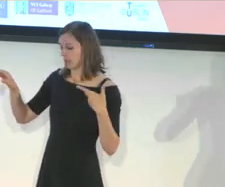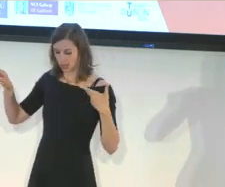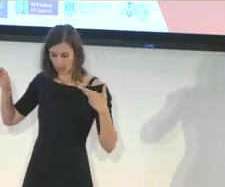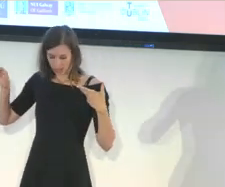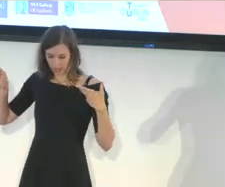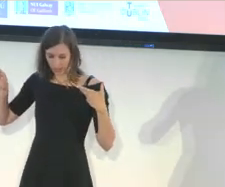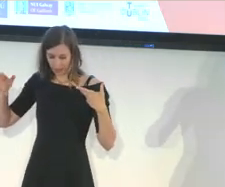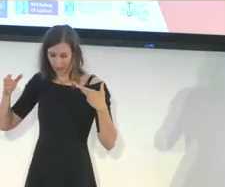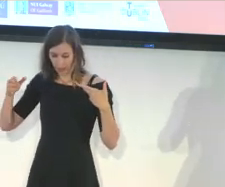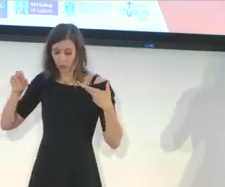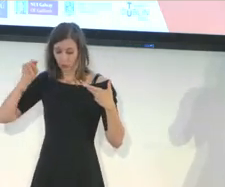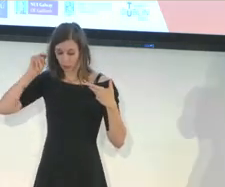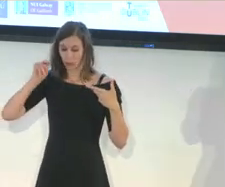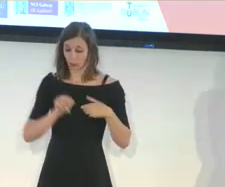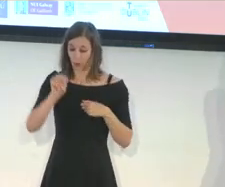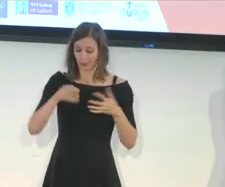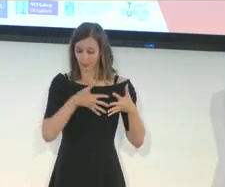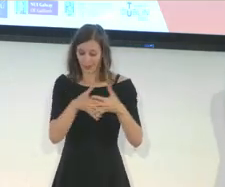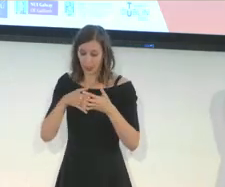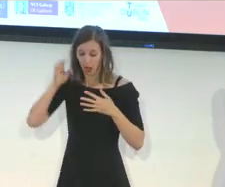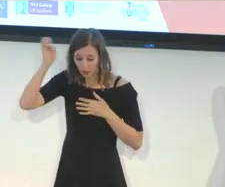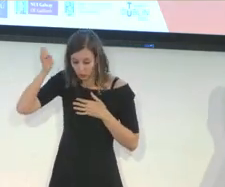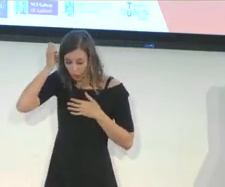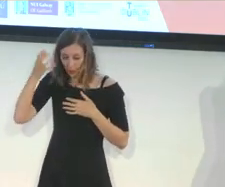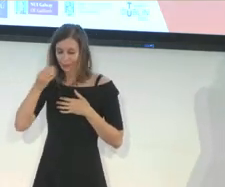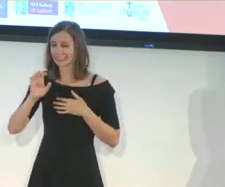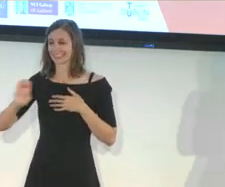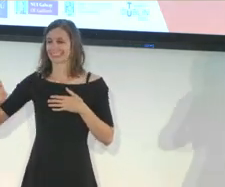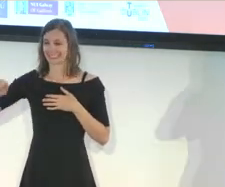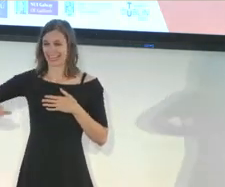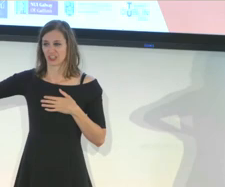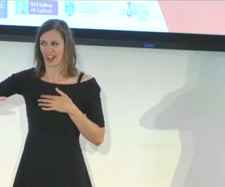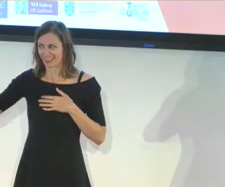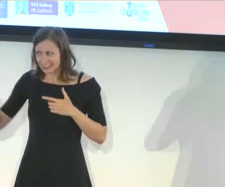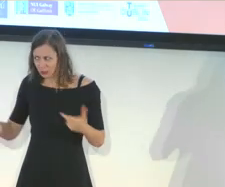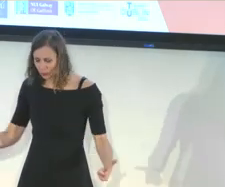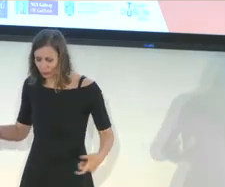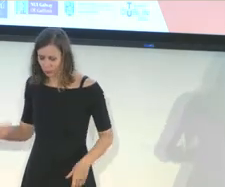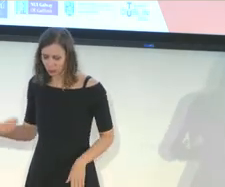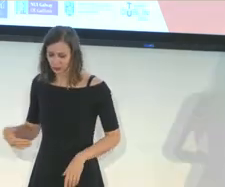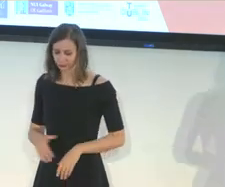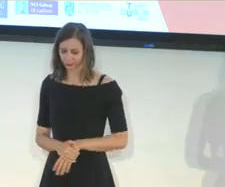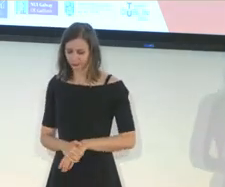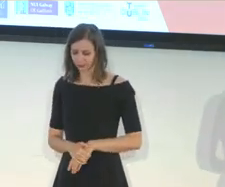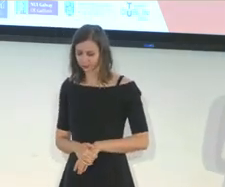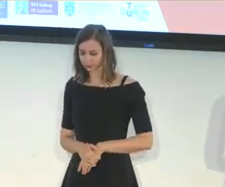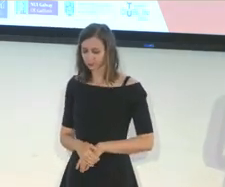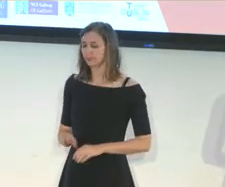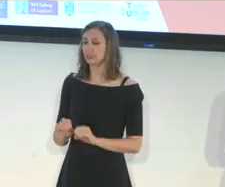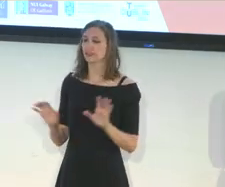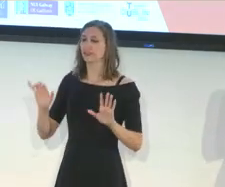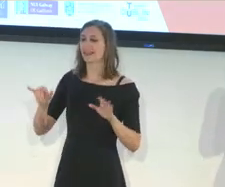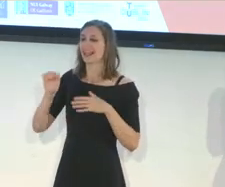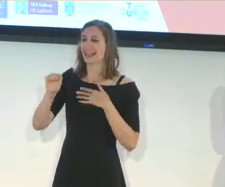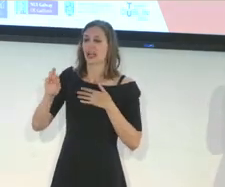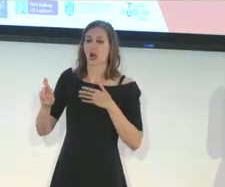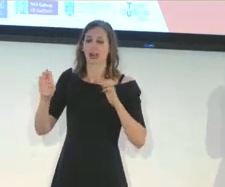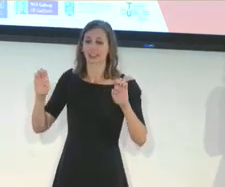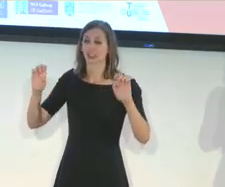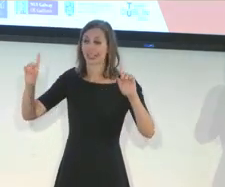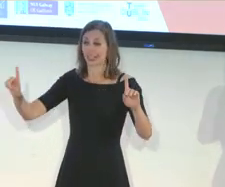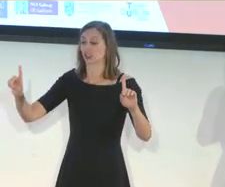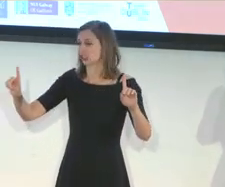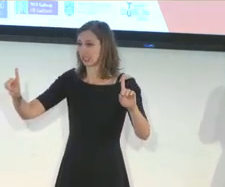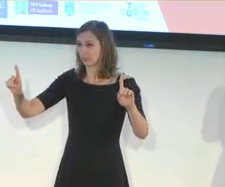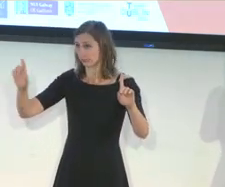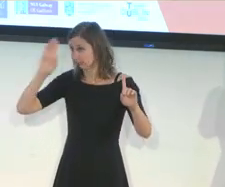North America, which is huge. So from market research data, it is clear that AR education industry has huge plans.